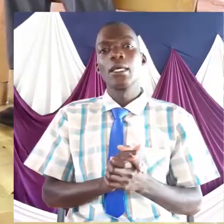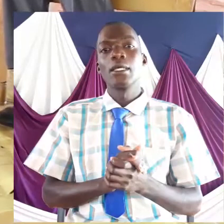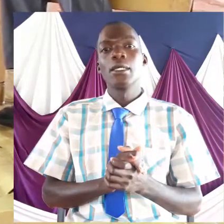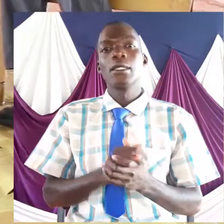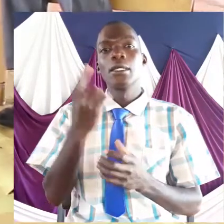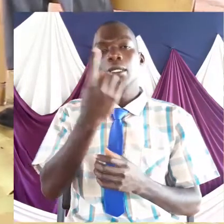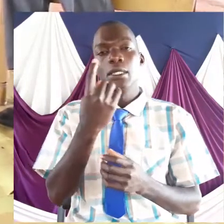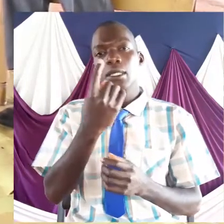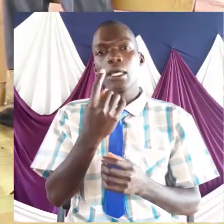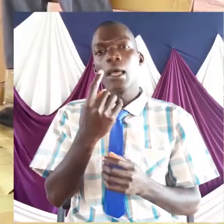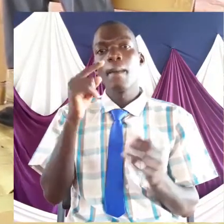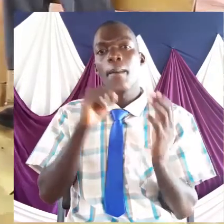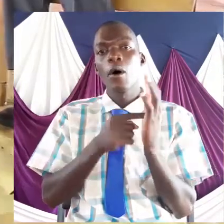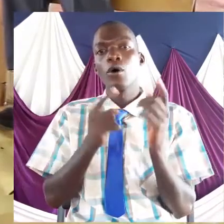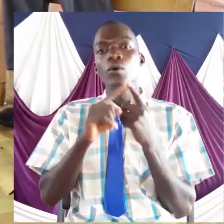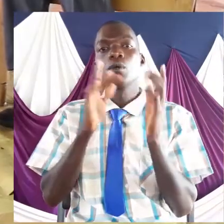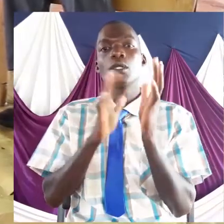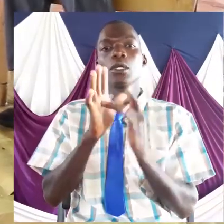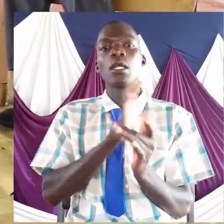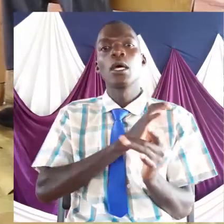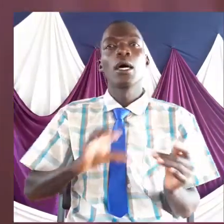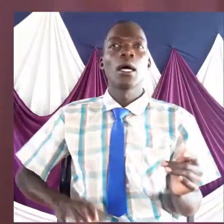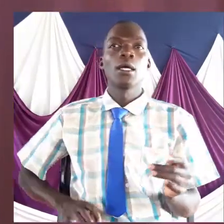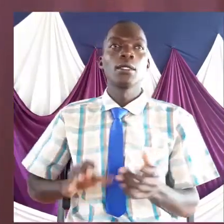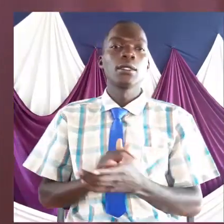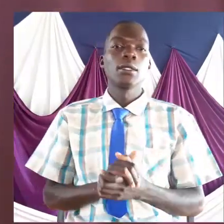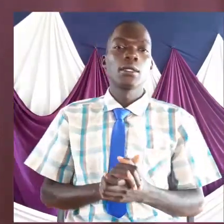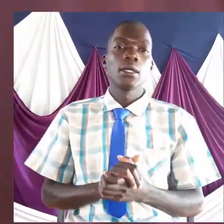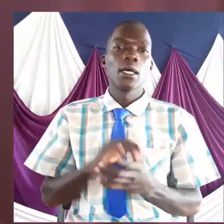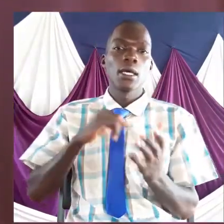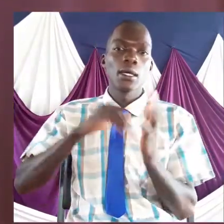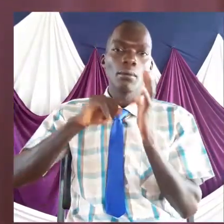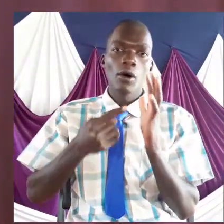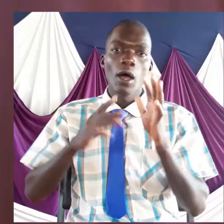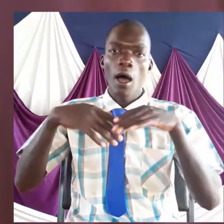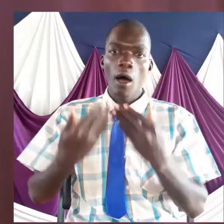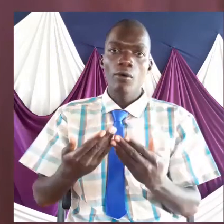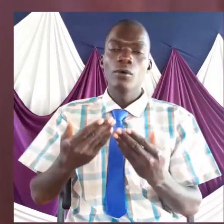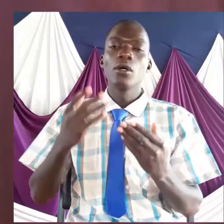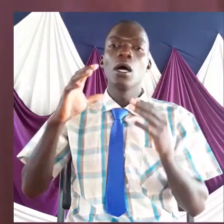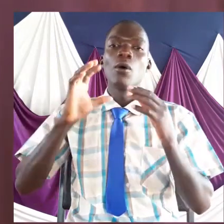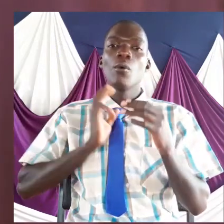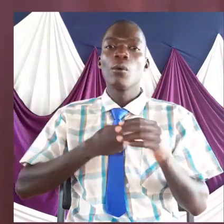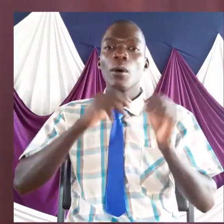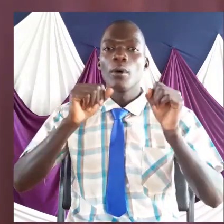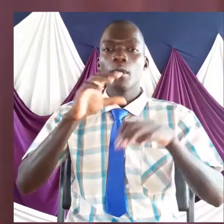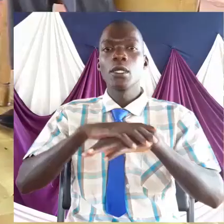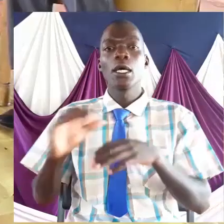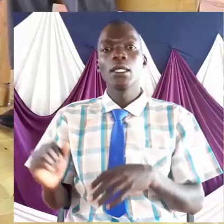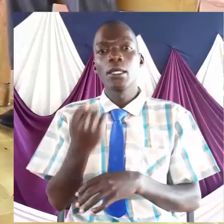simply mm-hmm. points to Jesus Christ. Mm-hmm. It points to how we can get salvation. Amen. That is